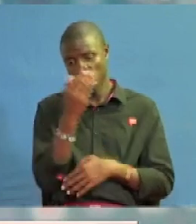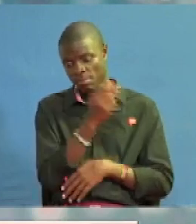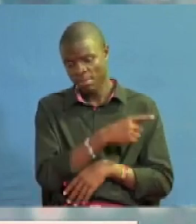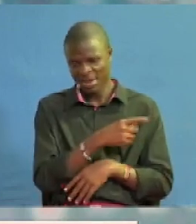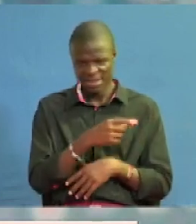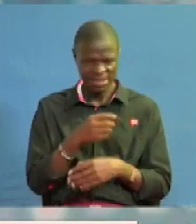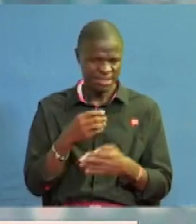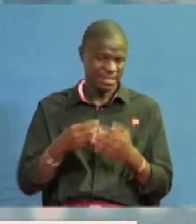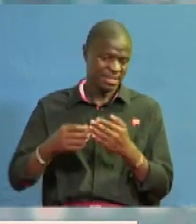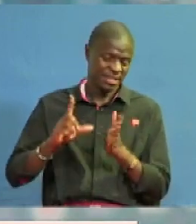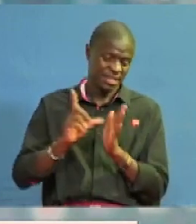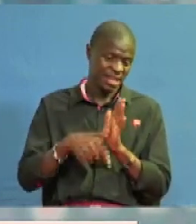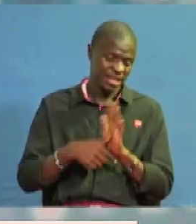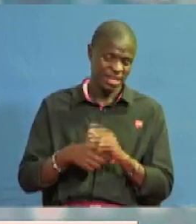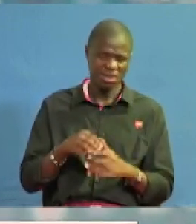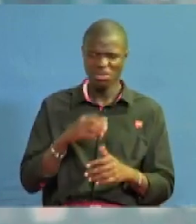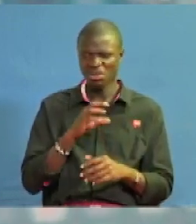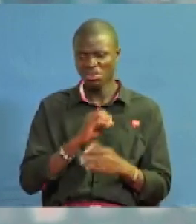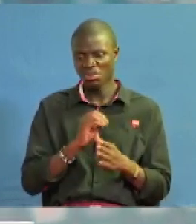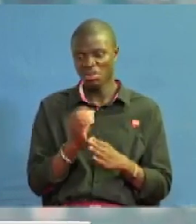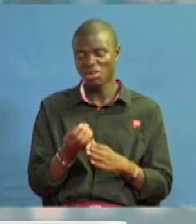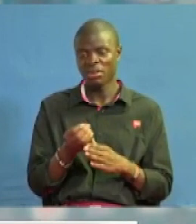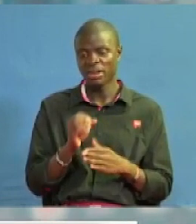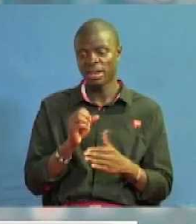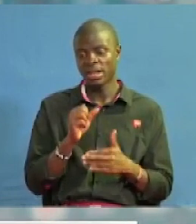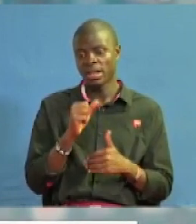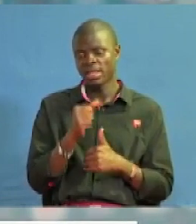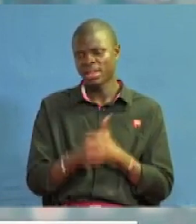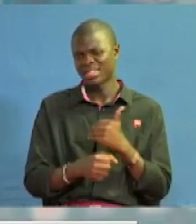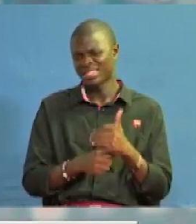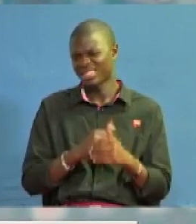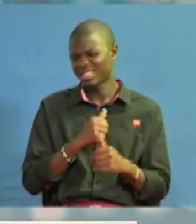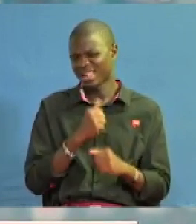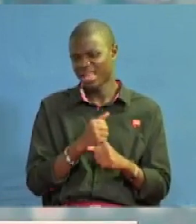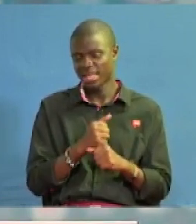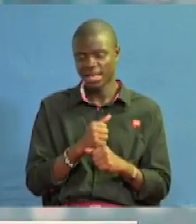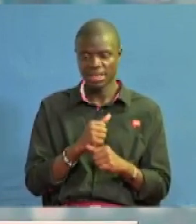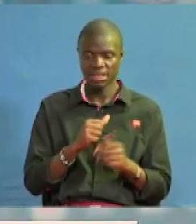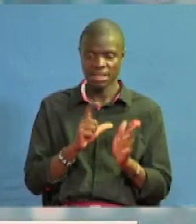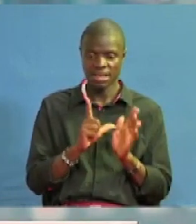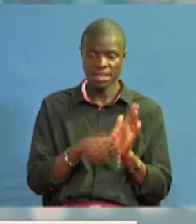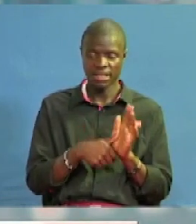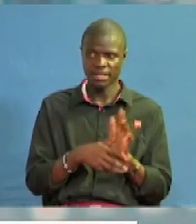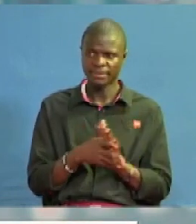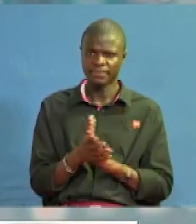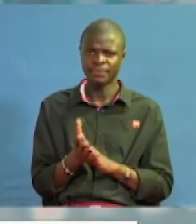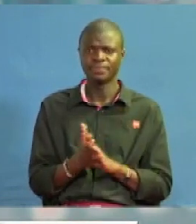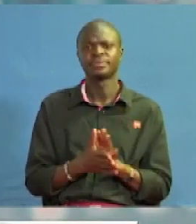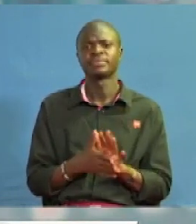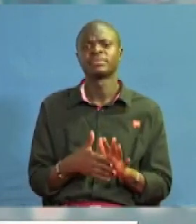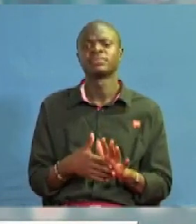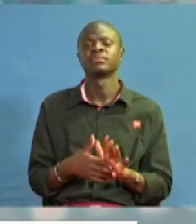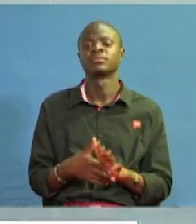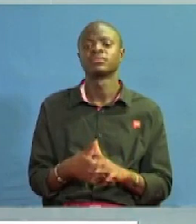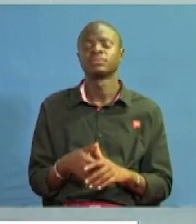3 months later, or even a year later, my capital has been preserved, right? That's called capital preservation. All right. Right?